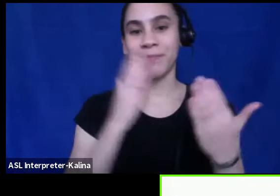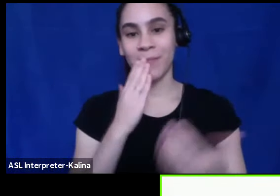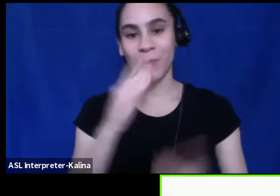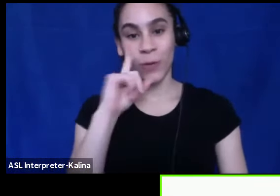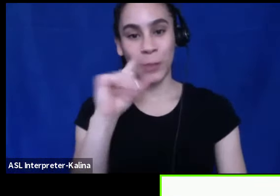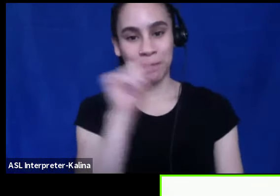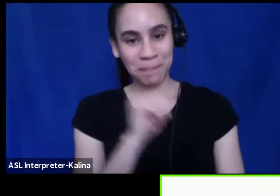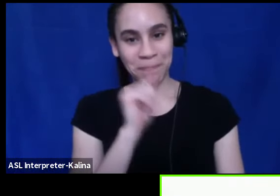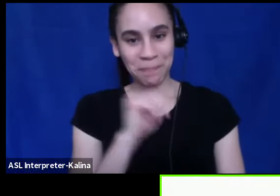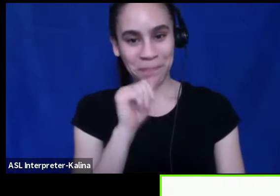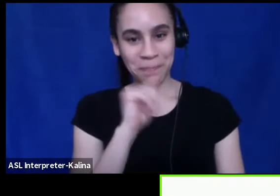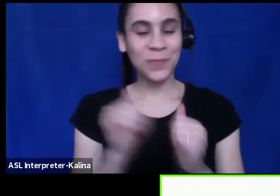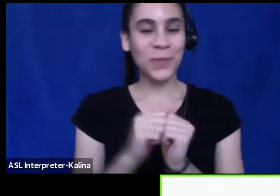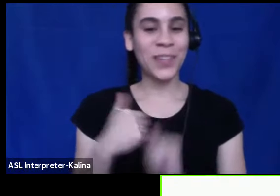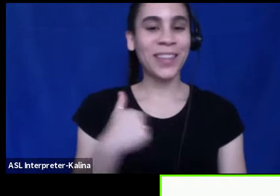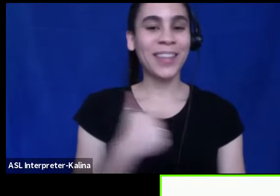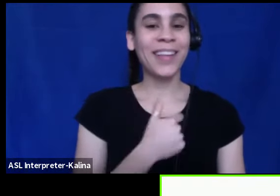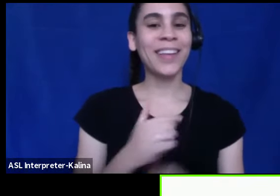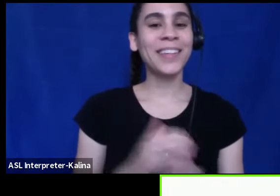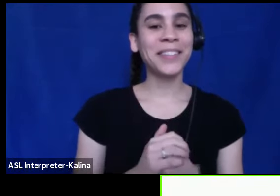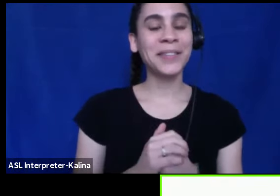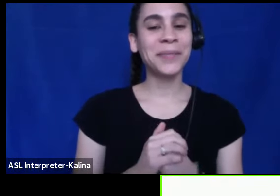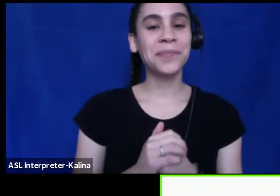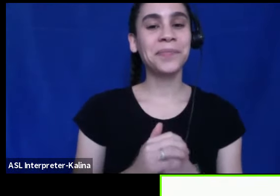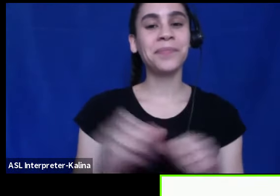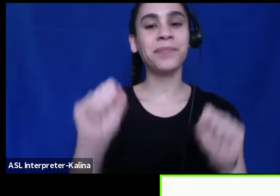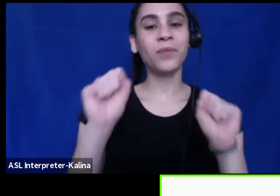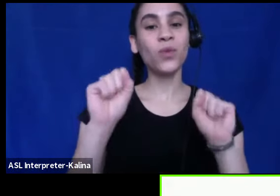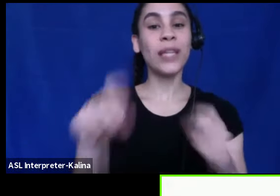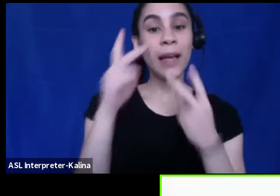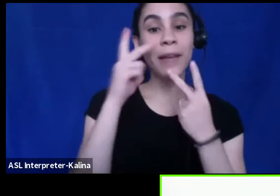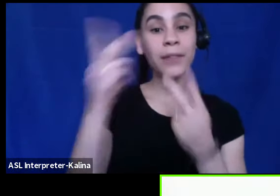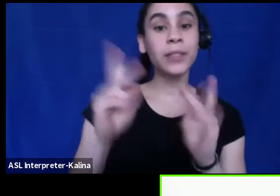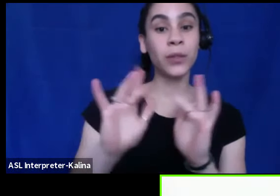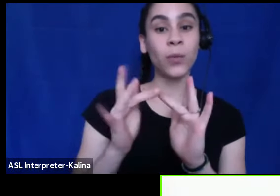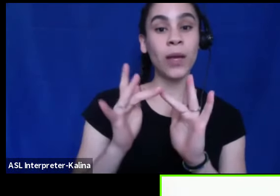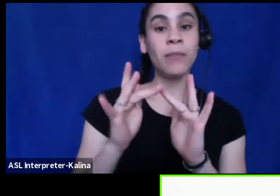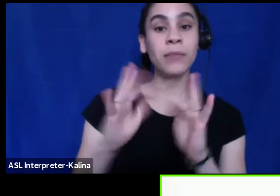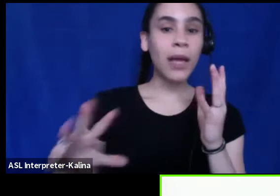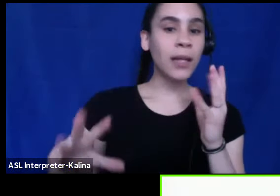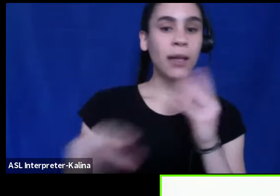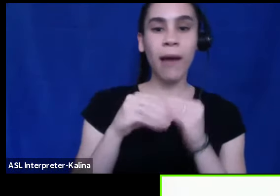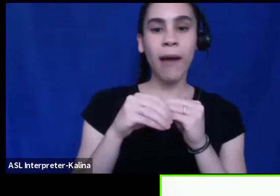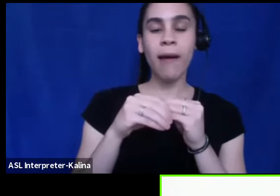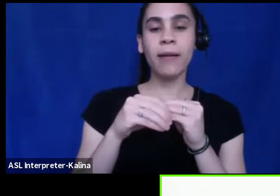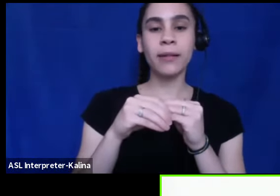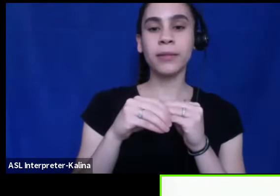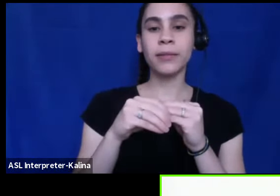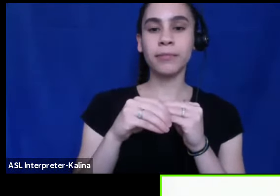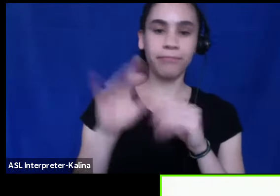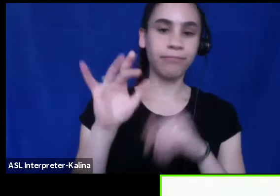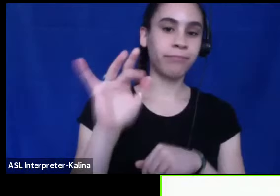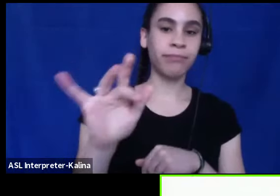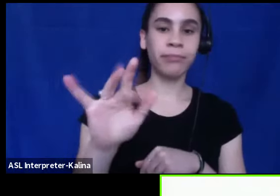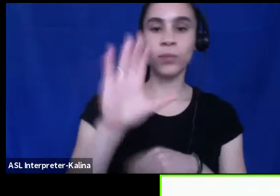us. You can go to our website and add it directly to your calendar at